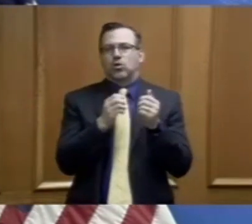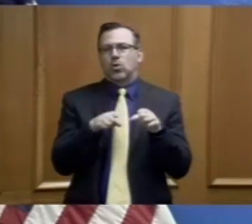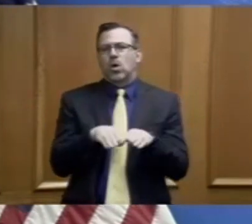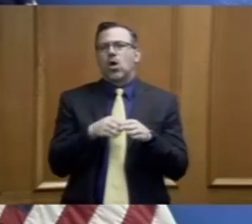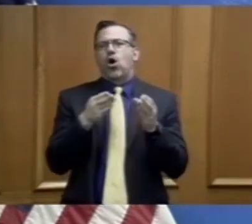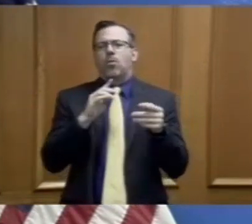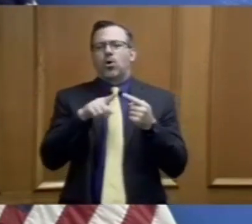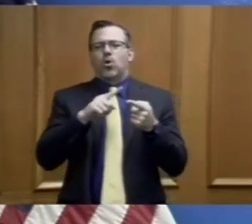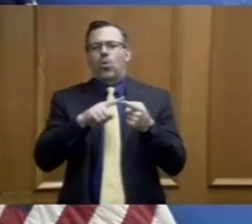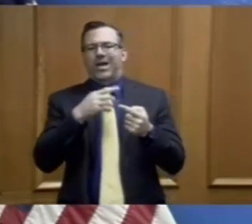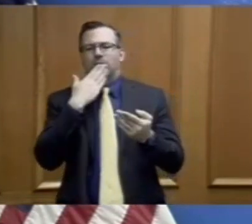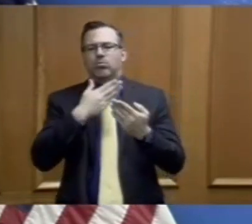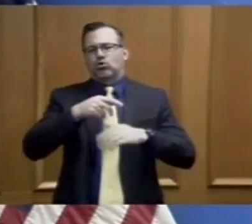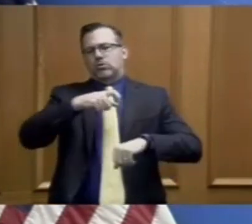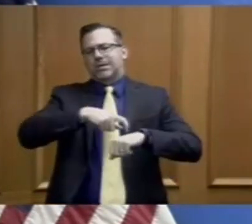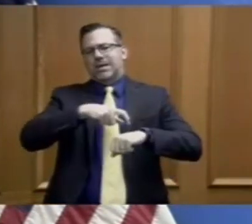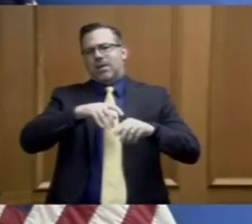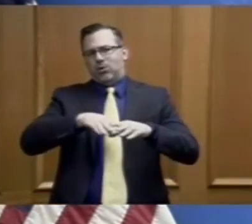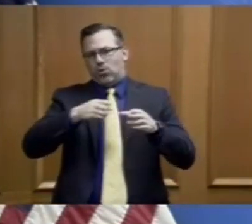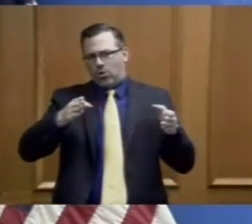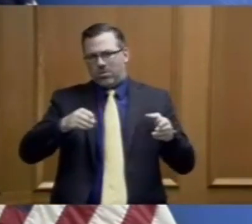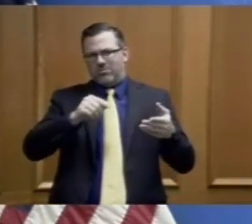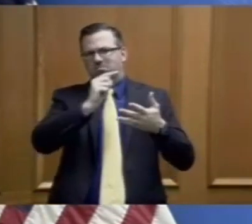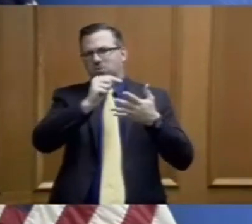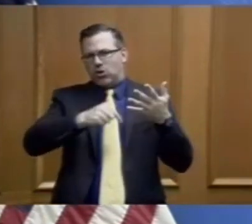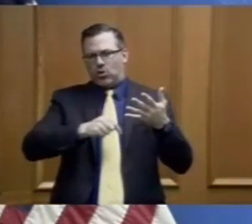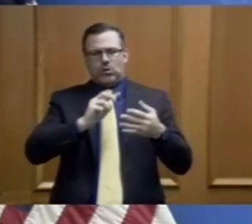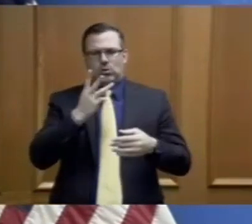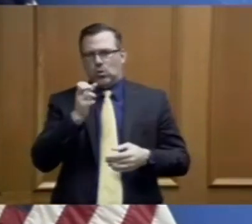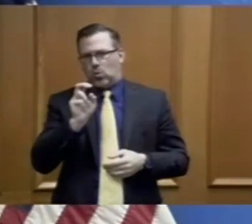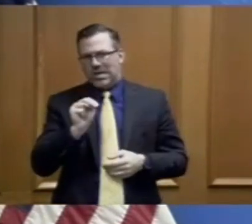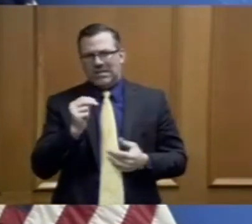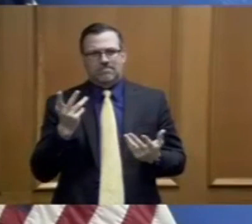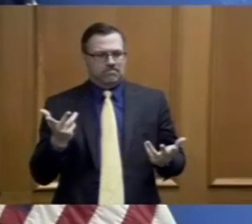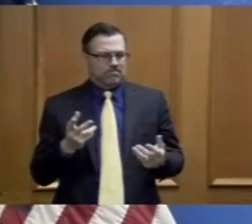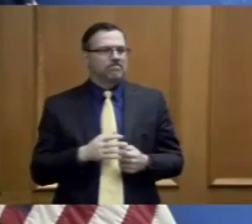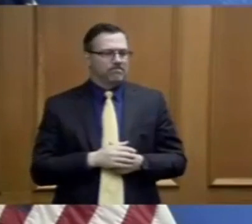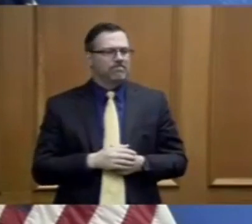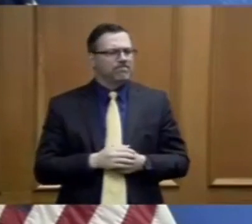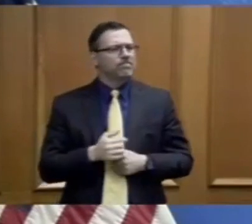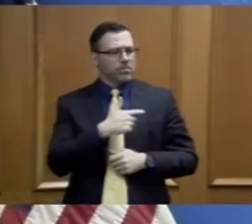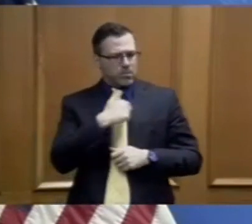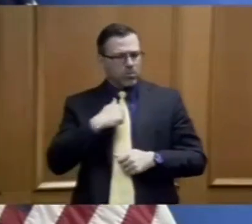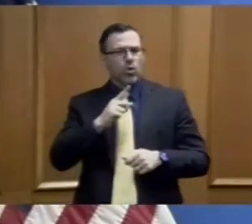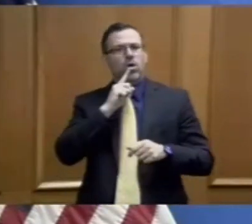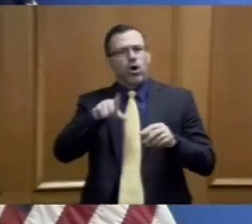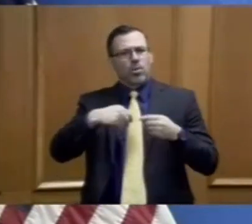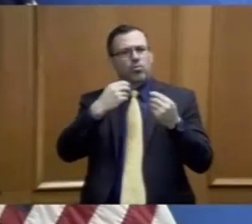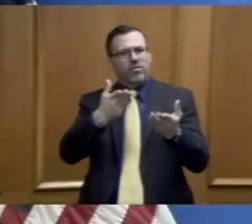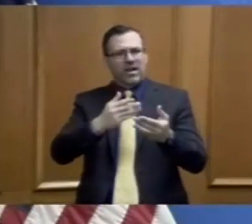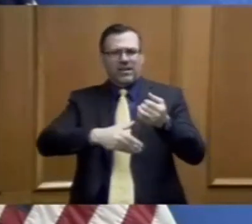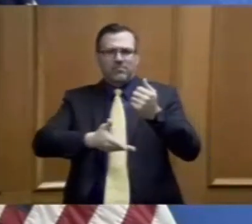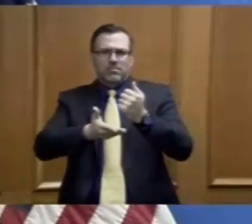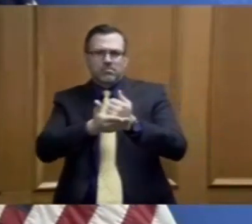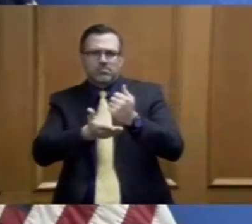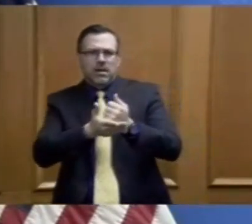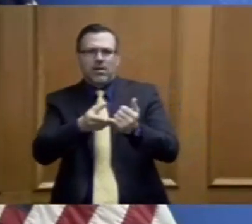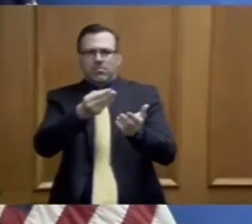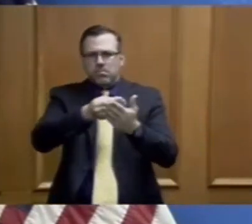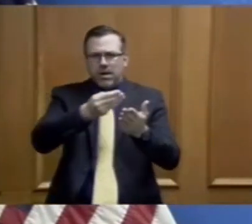times and those guidance just right. But we are providing assistance to our rural hospitals because they